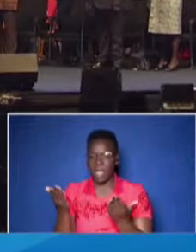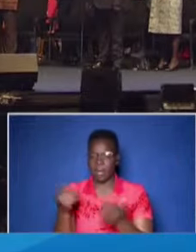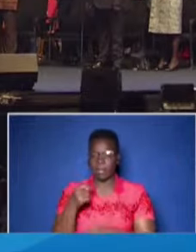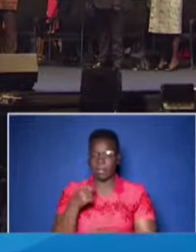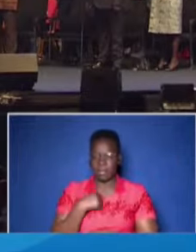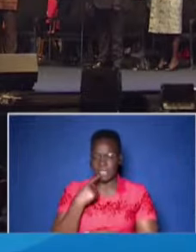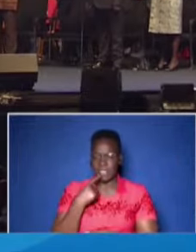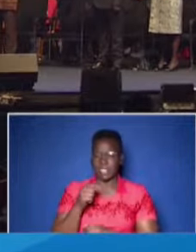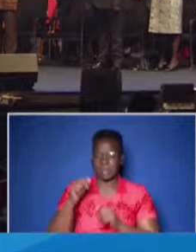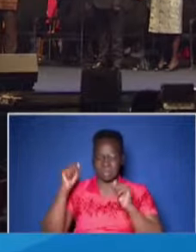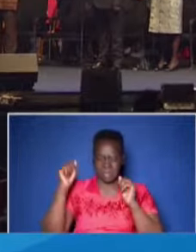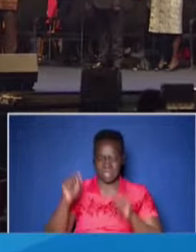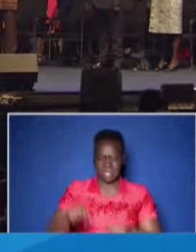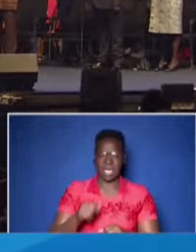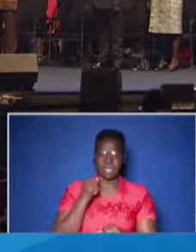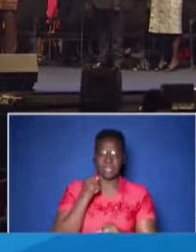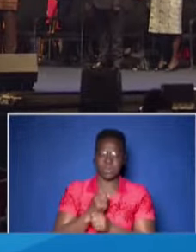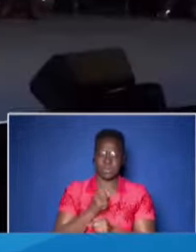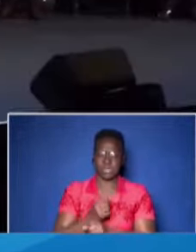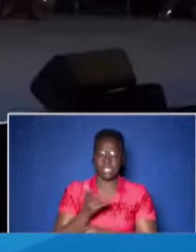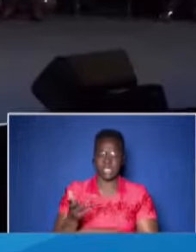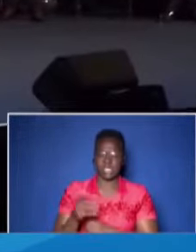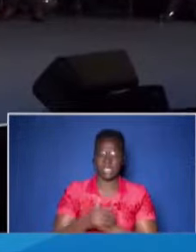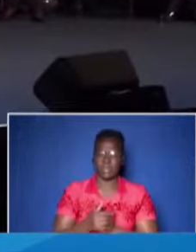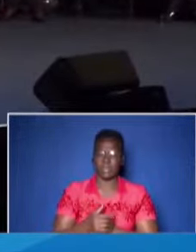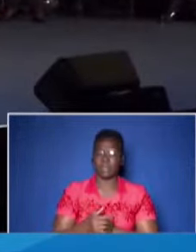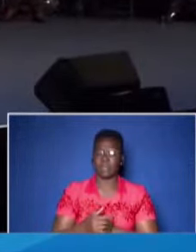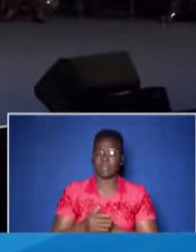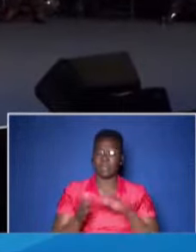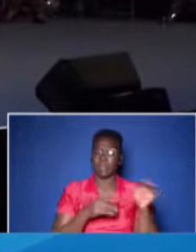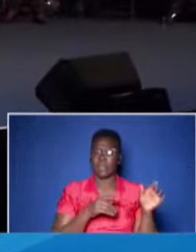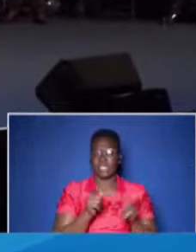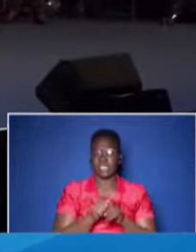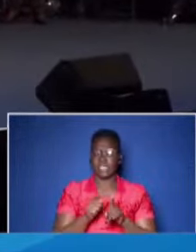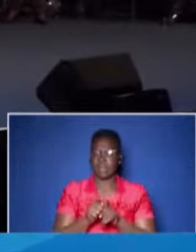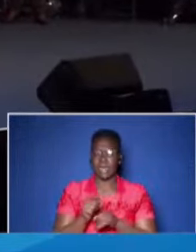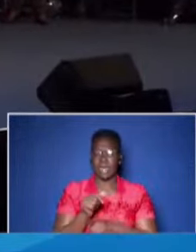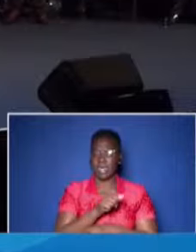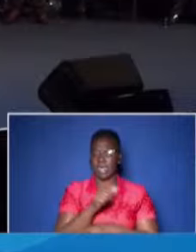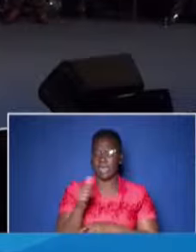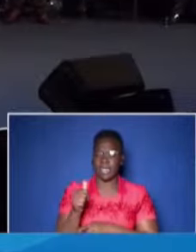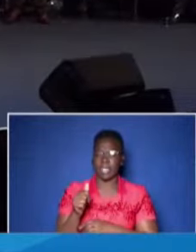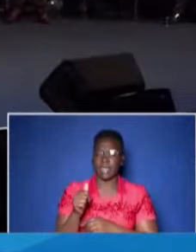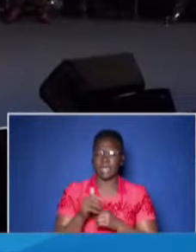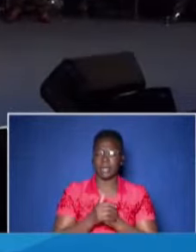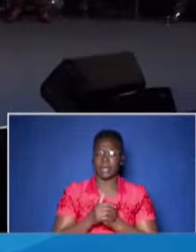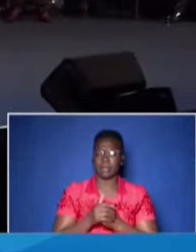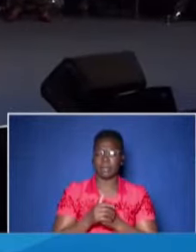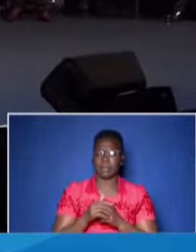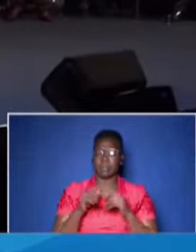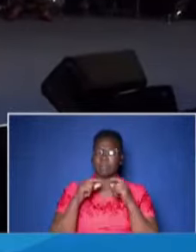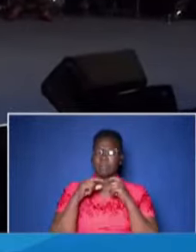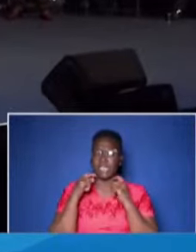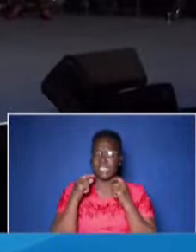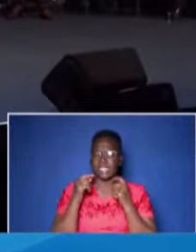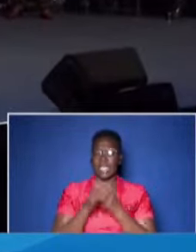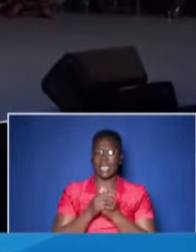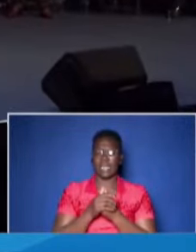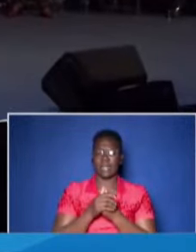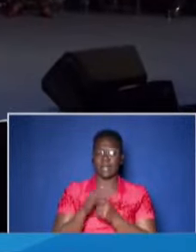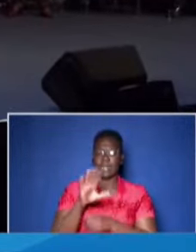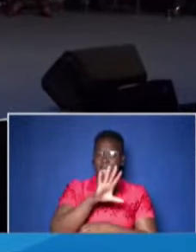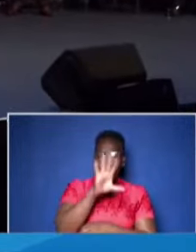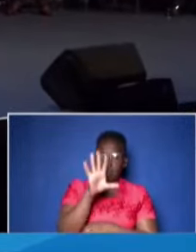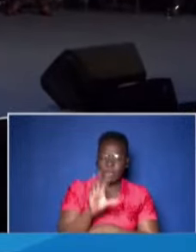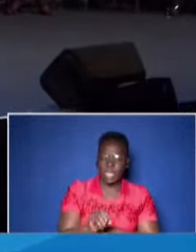a man of God a pastor in Africa in Nigeria to